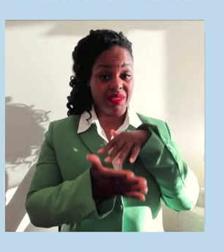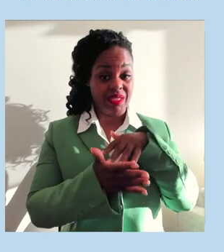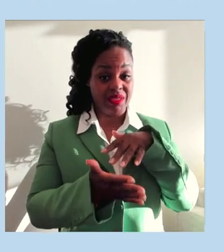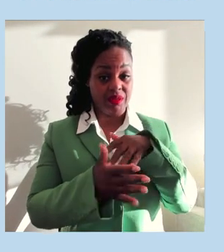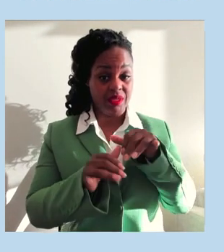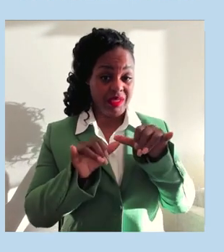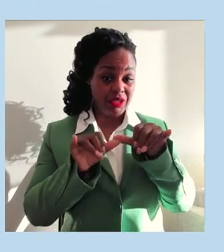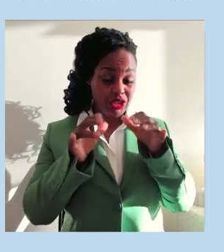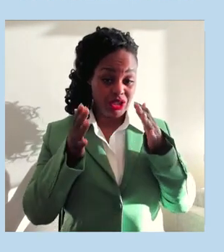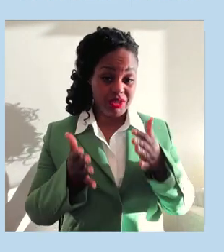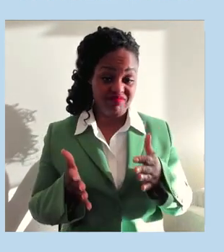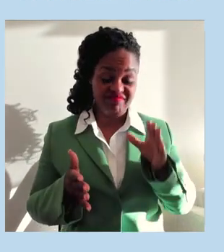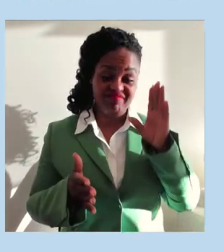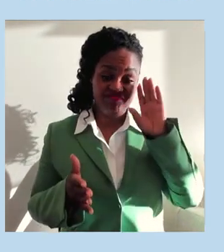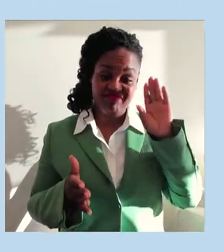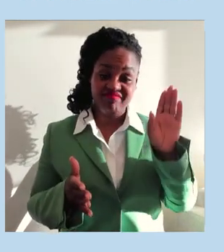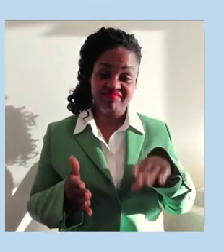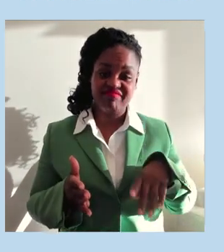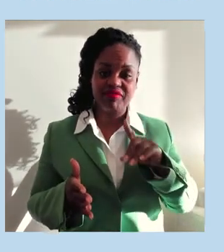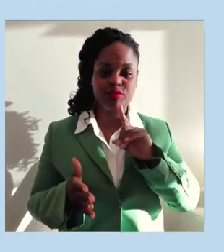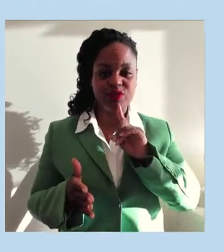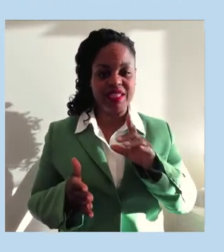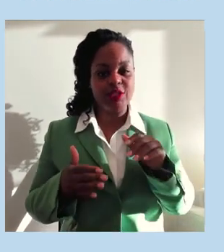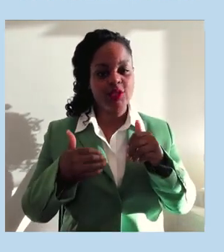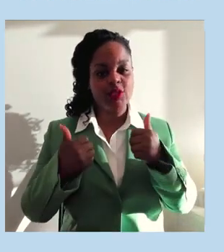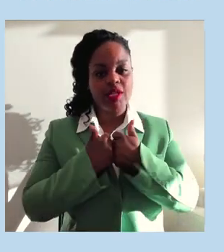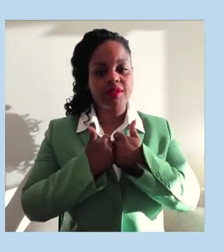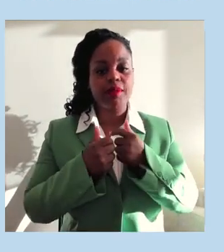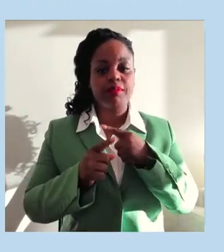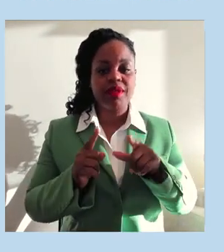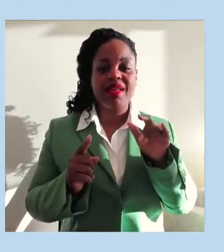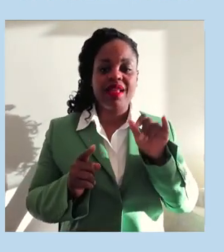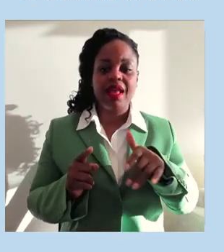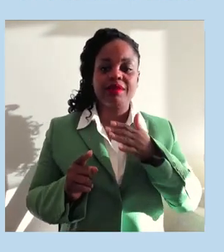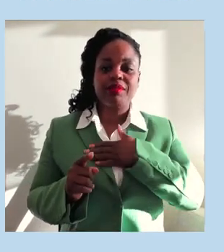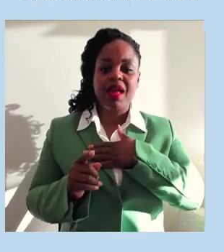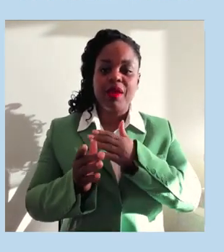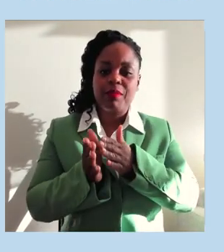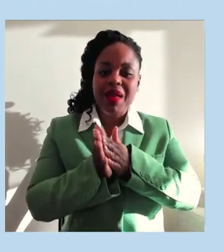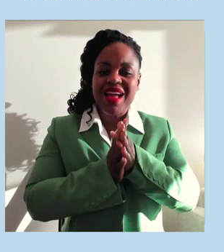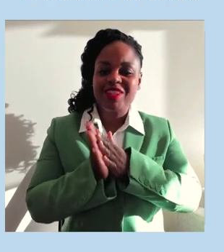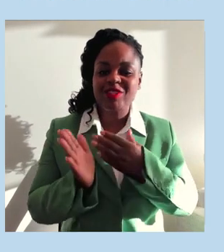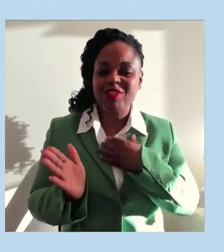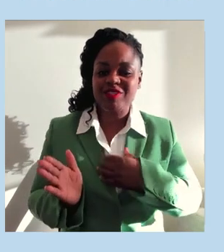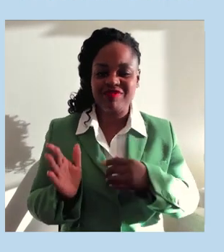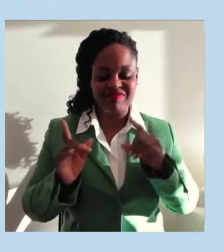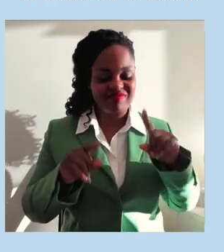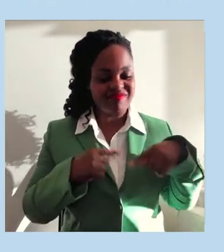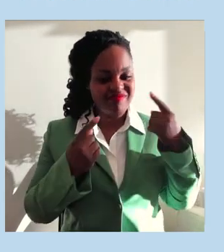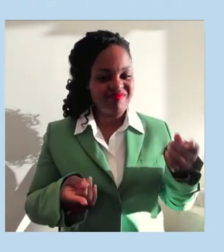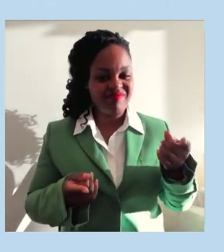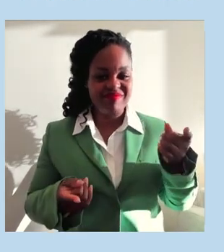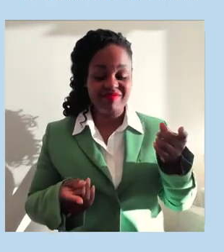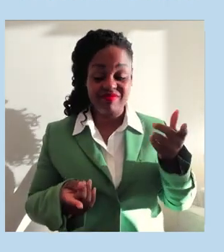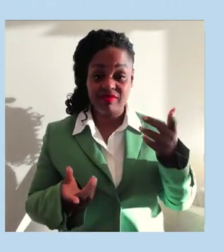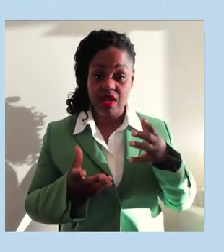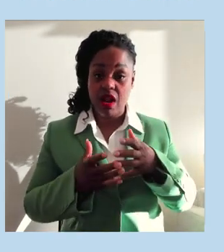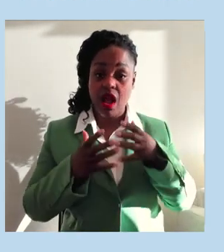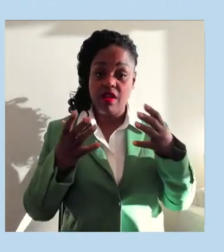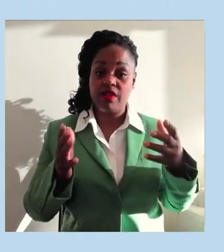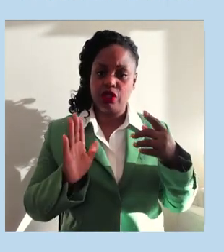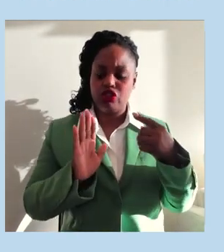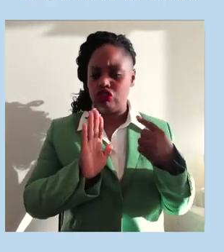my passion since I was a child. I have faced a lot of criticism for choosing my career. You are a girl, this is a field for men,